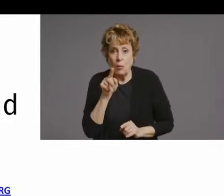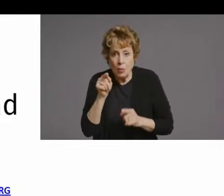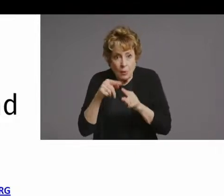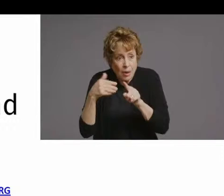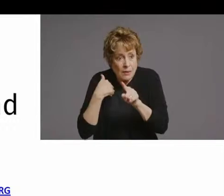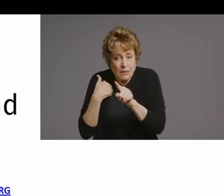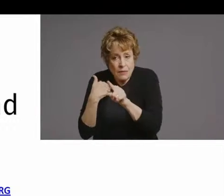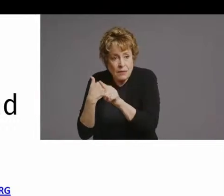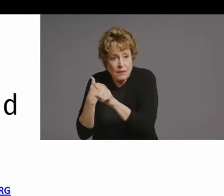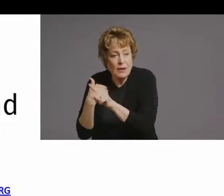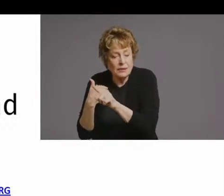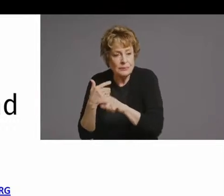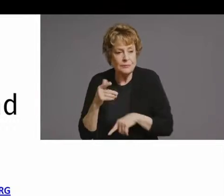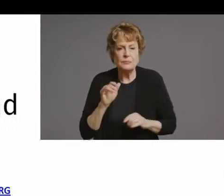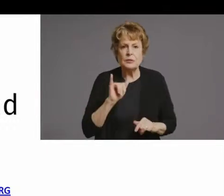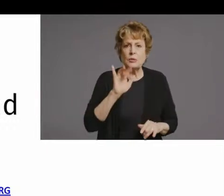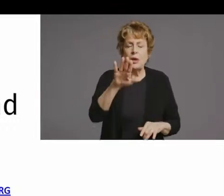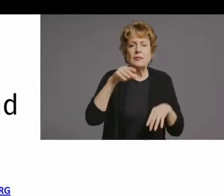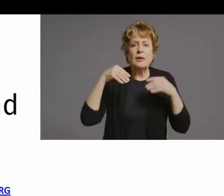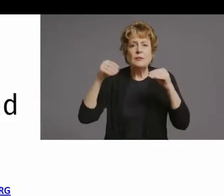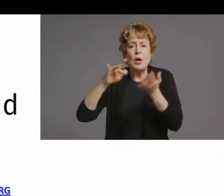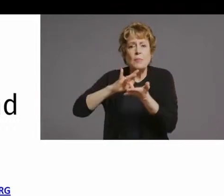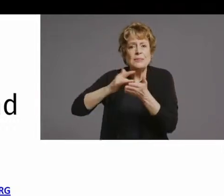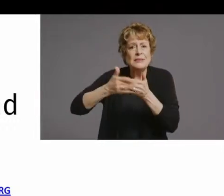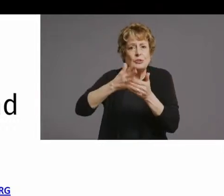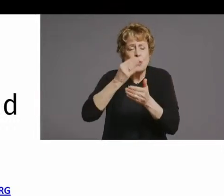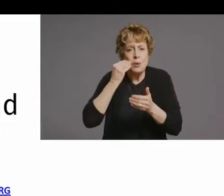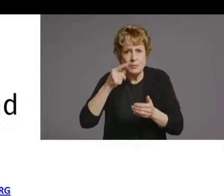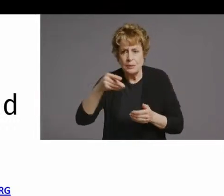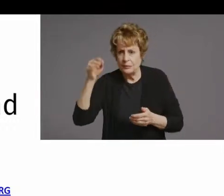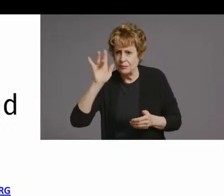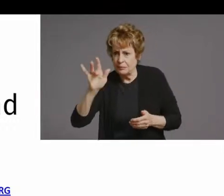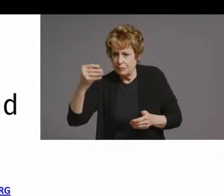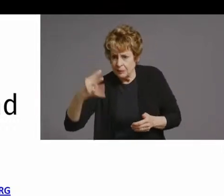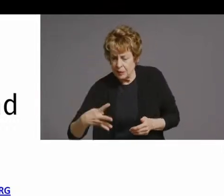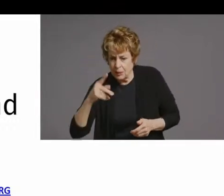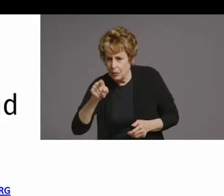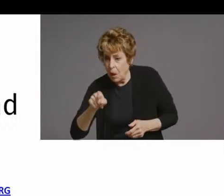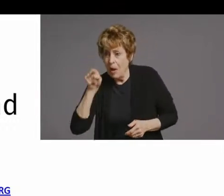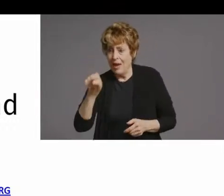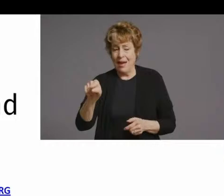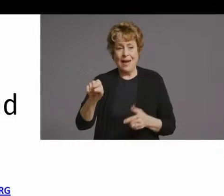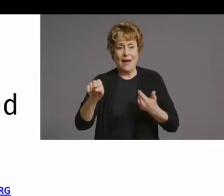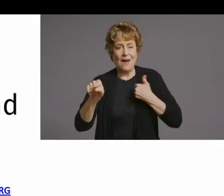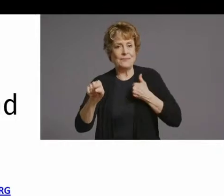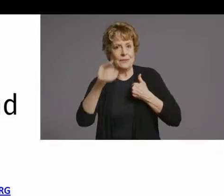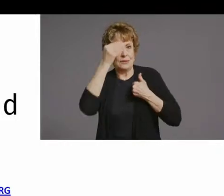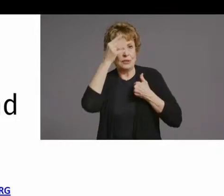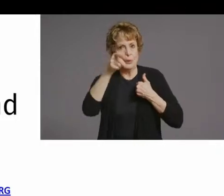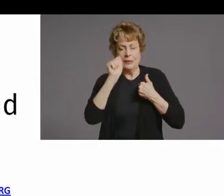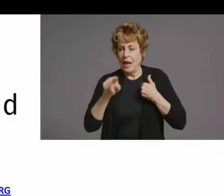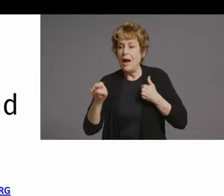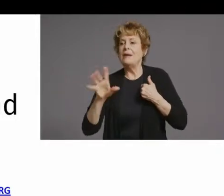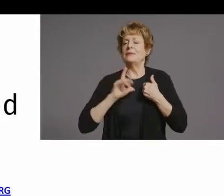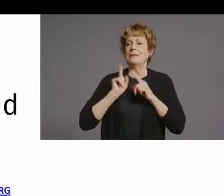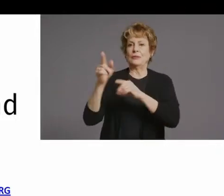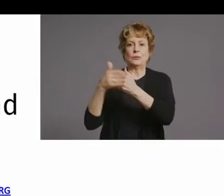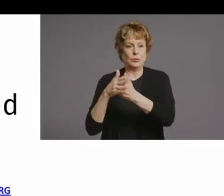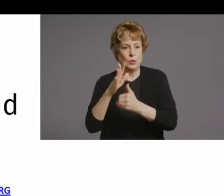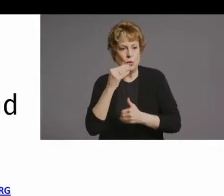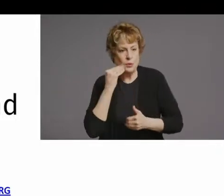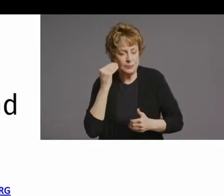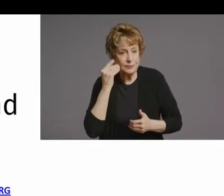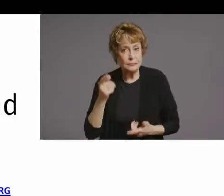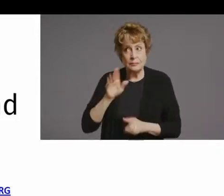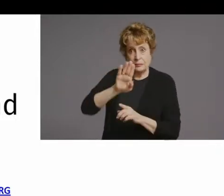appointment. I'll walk everybody through that. But the pharmacies that currently have vaccine through the federal retail pharmacy are